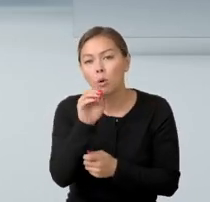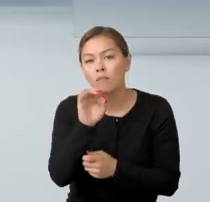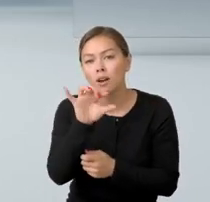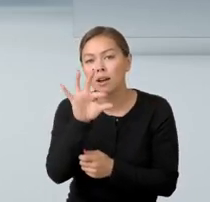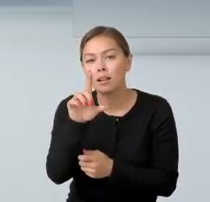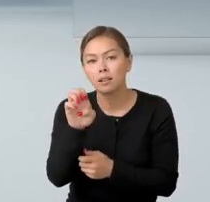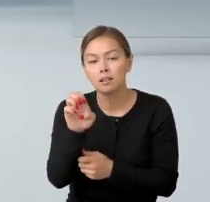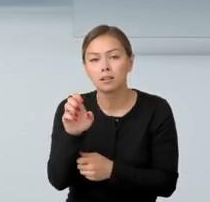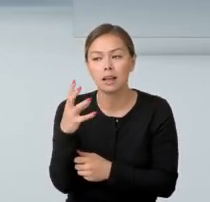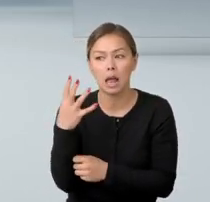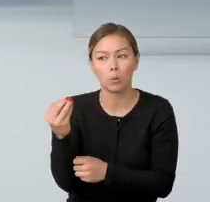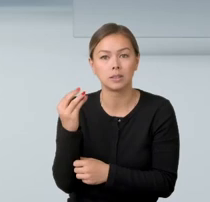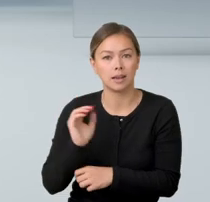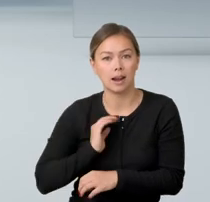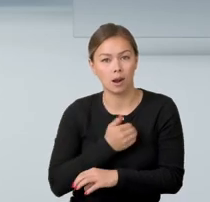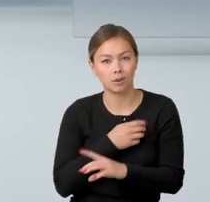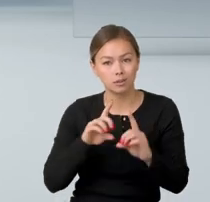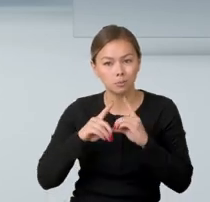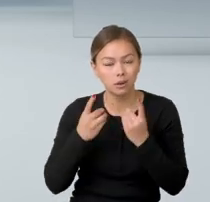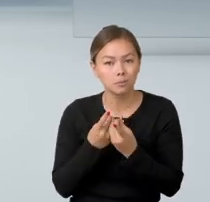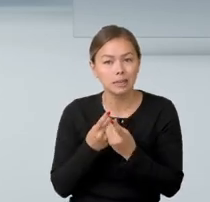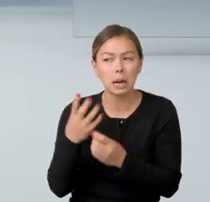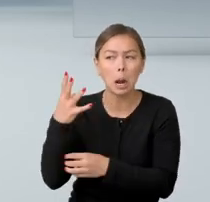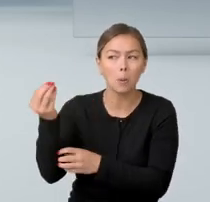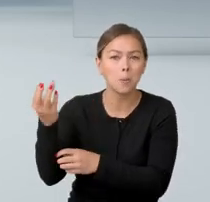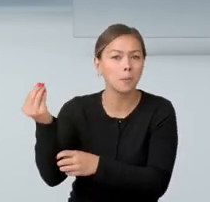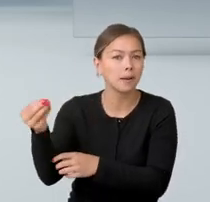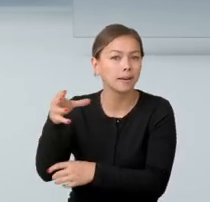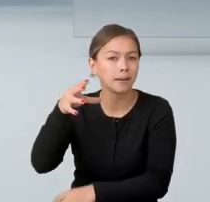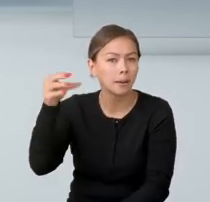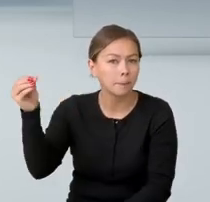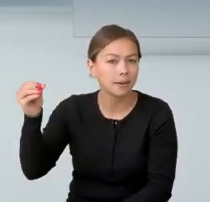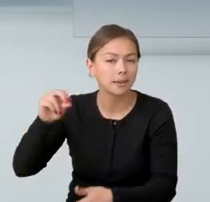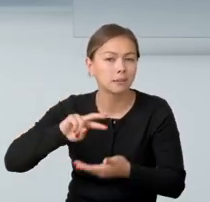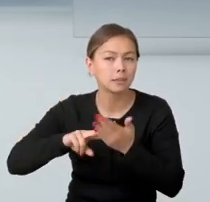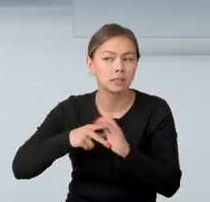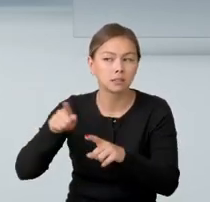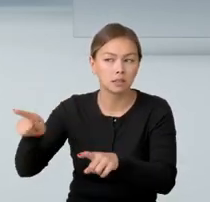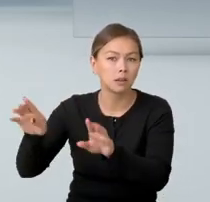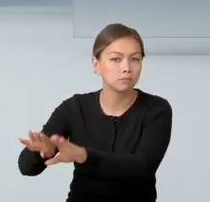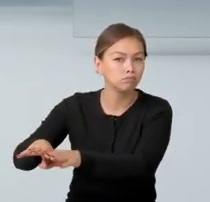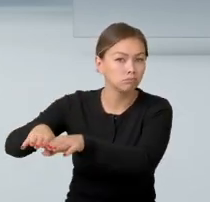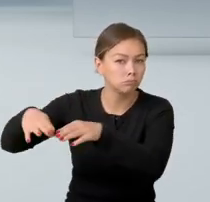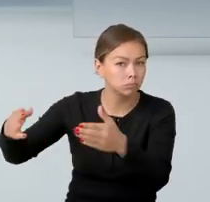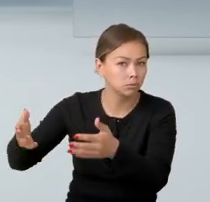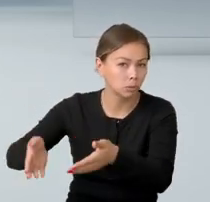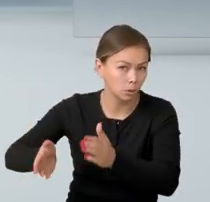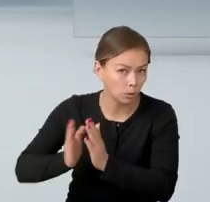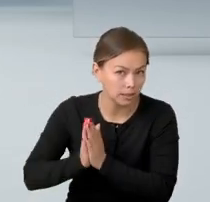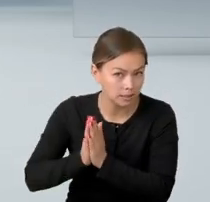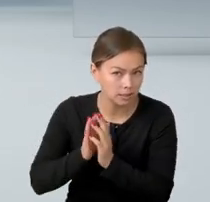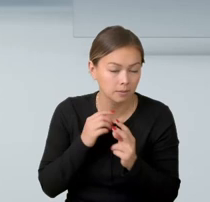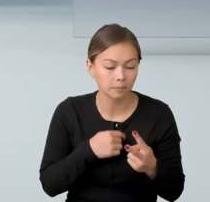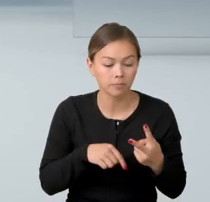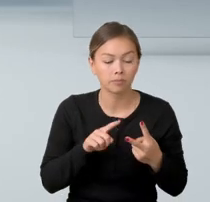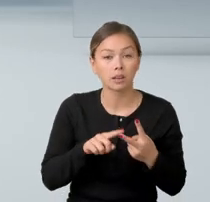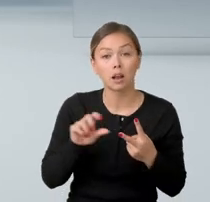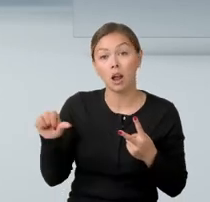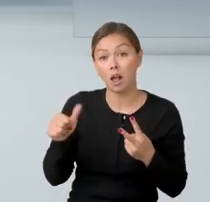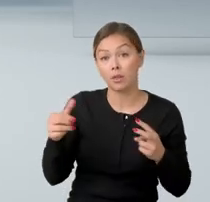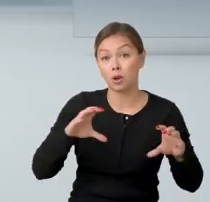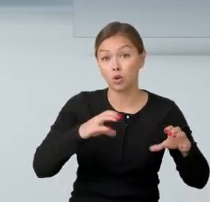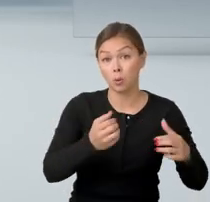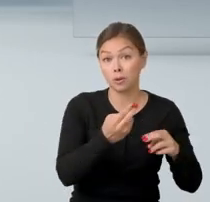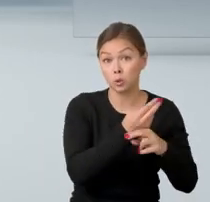specific profile there people outside our department outside the company they are opening requests so we prepare something for them